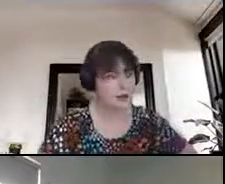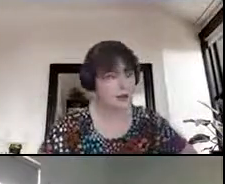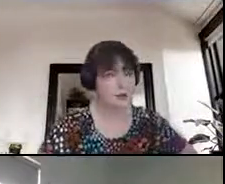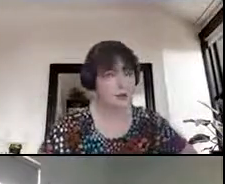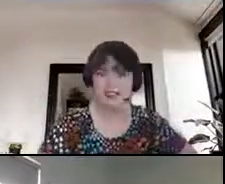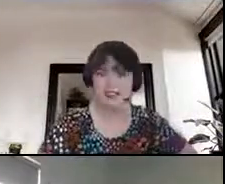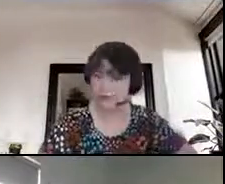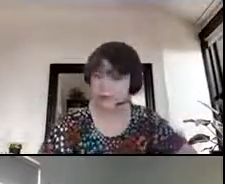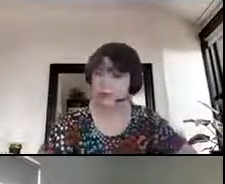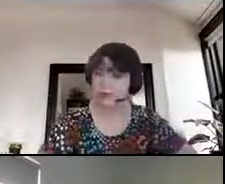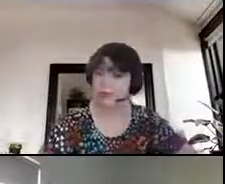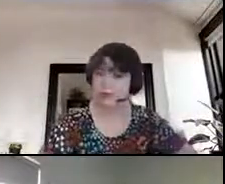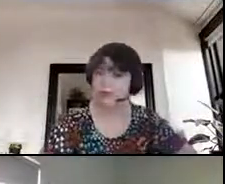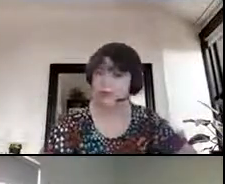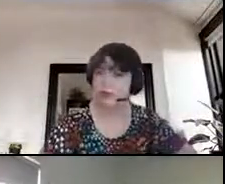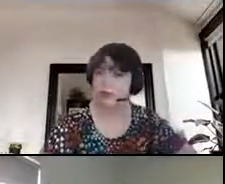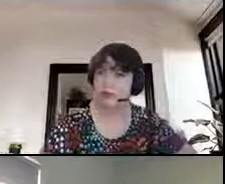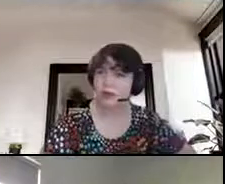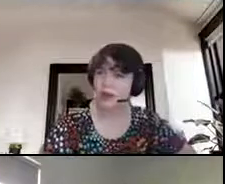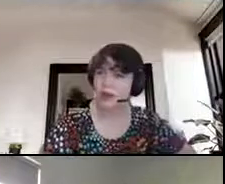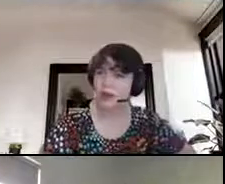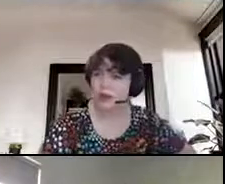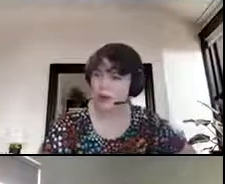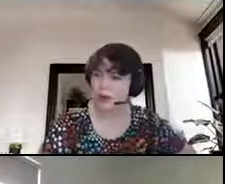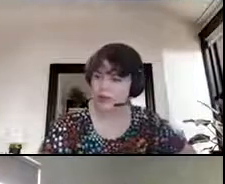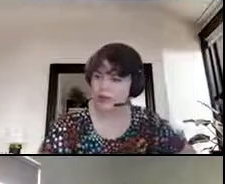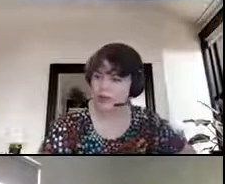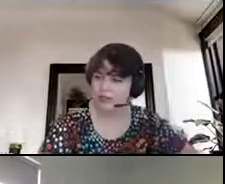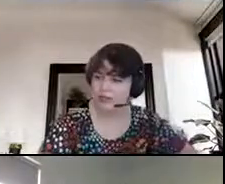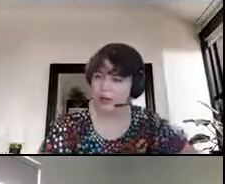To talk through a couple of examples, I thought I might focus on